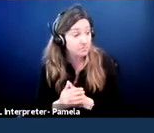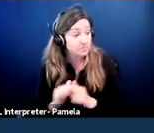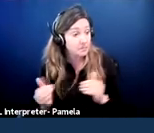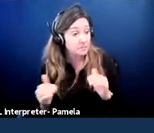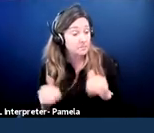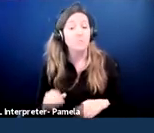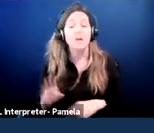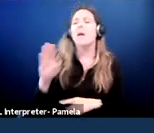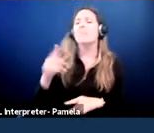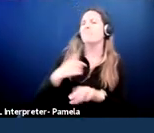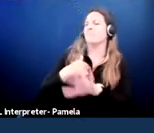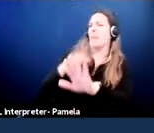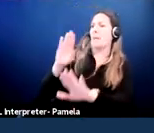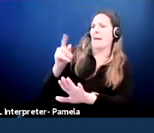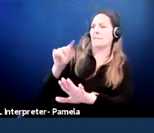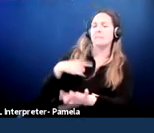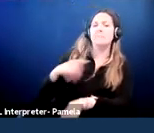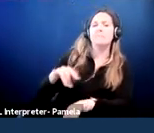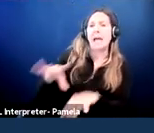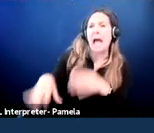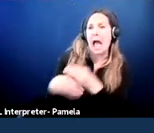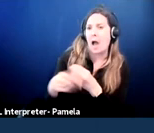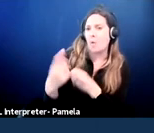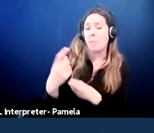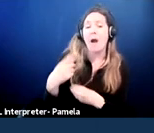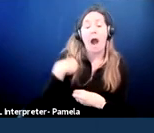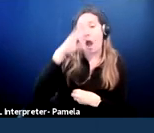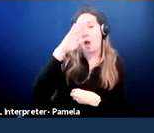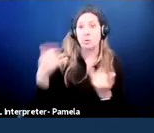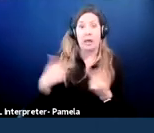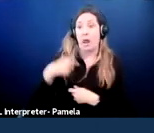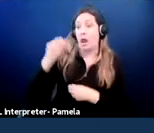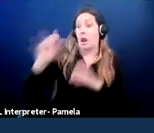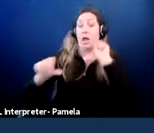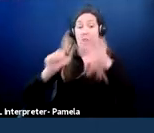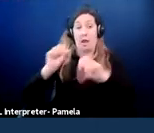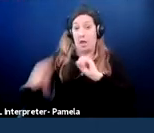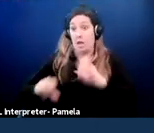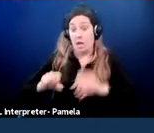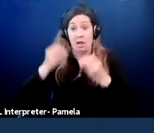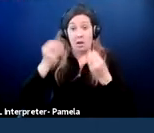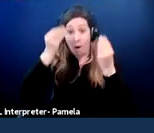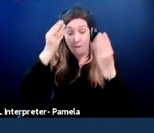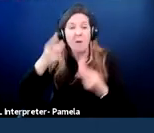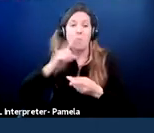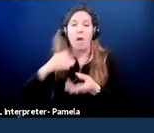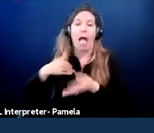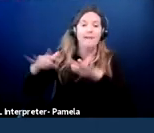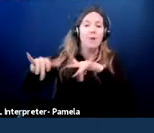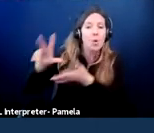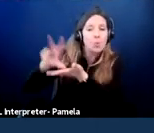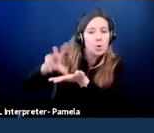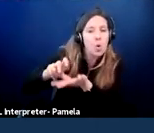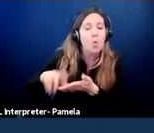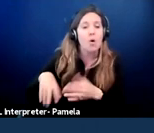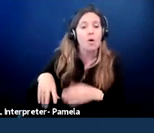I'll try to touch on one thing. I know there's a lot of information I've given. The recording's going to be available. Deck's available. And